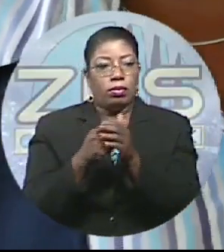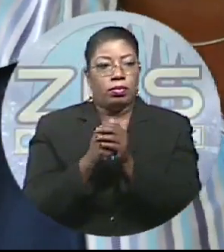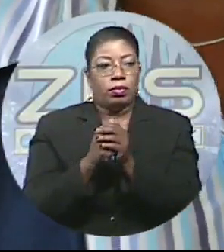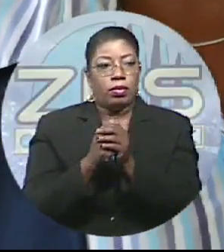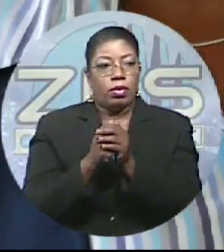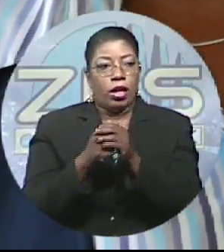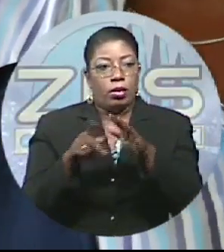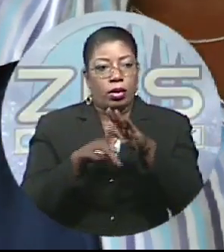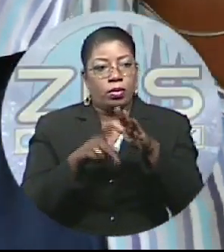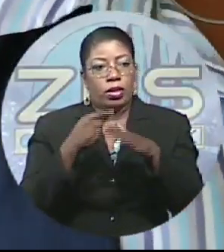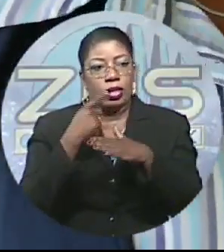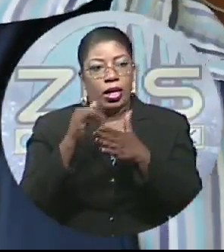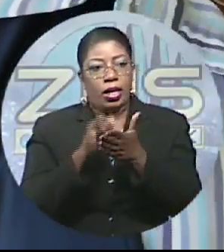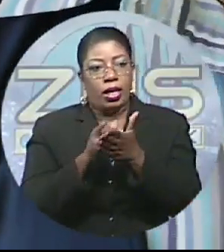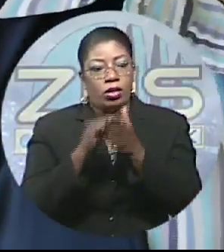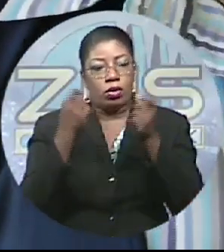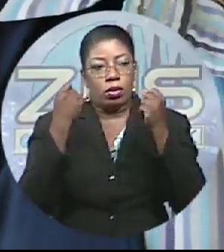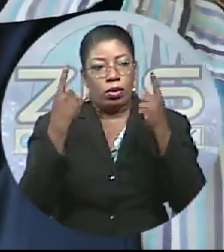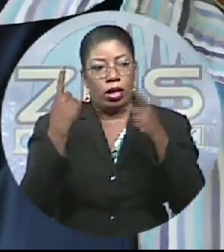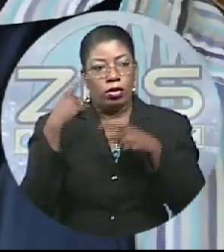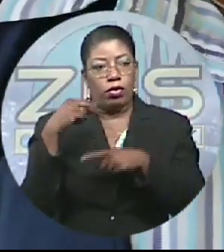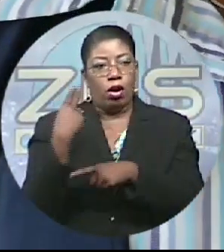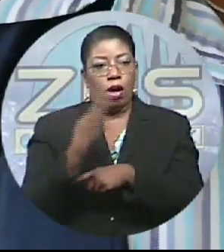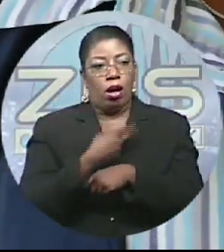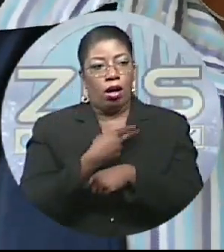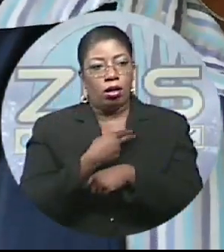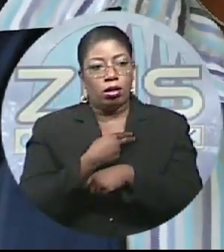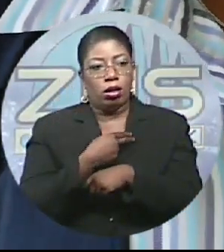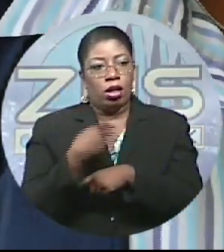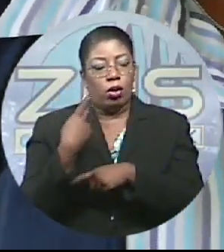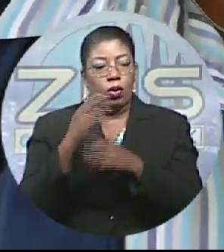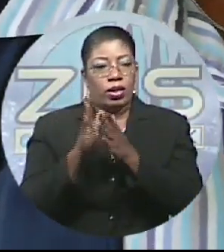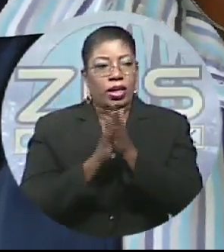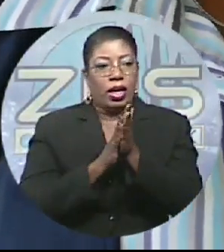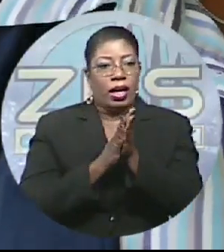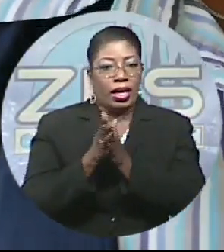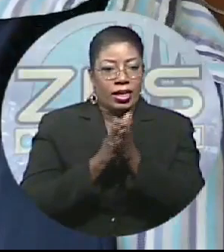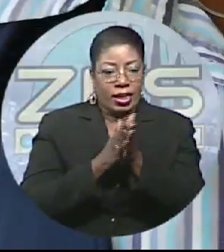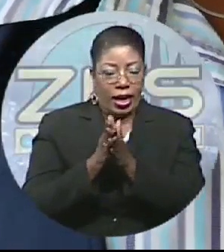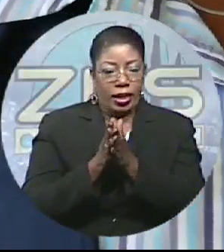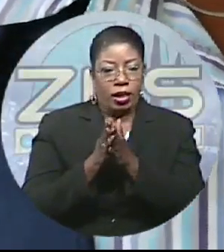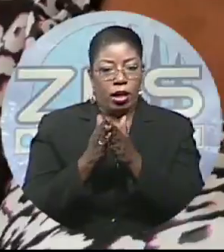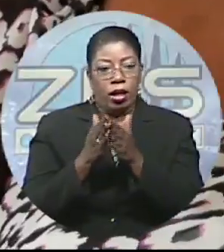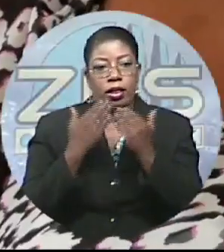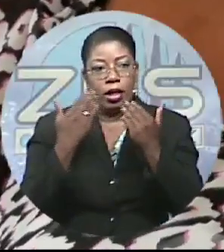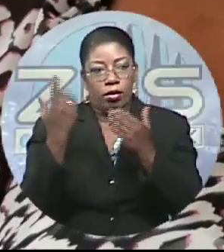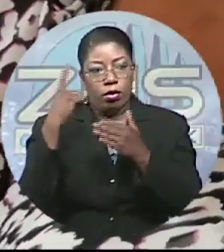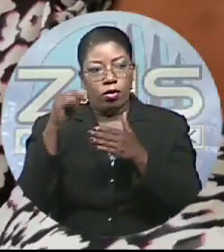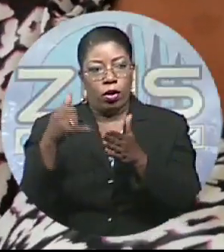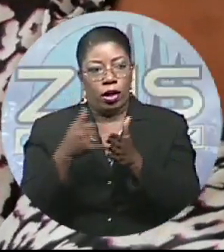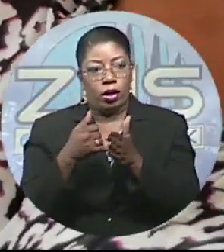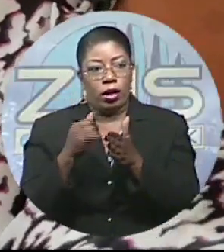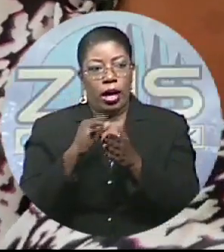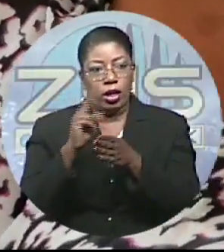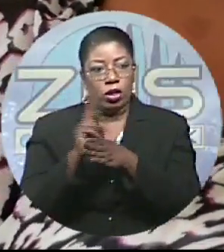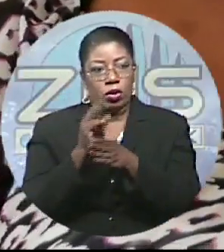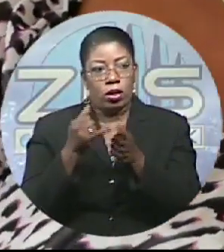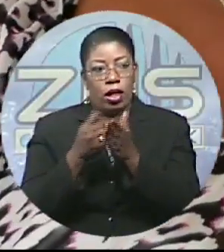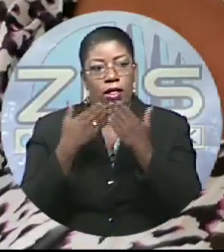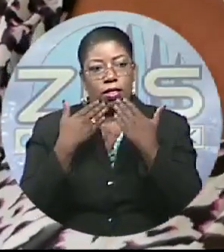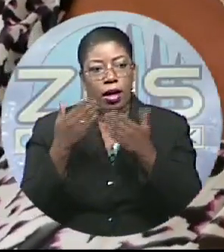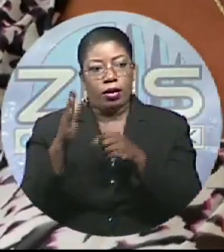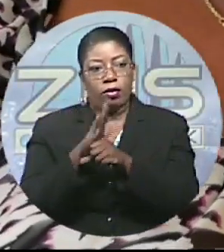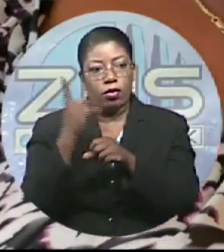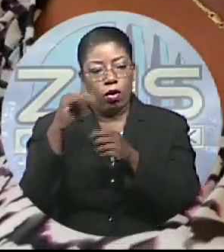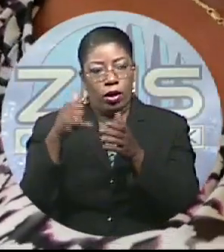Our principal said that she had a surprise for us, and we were all excited and very grateful for it. I used it. I was very thankful